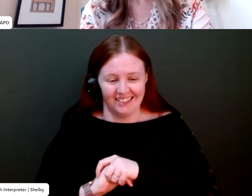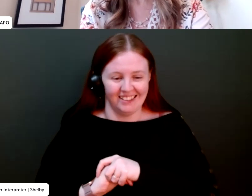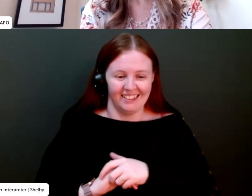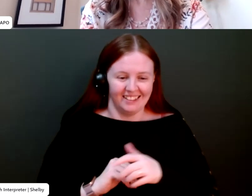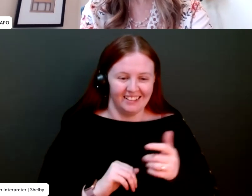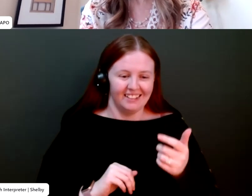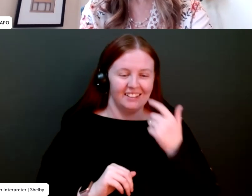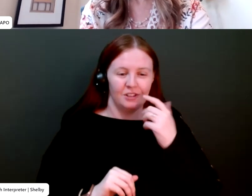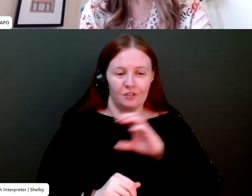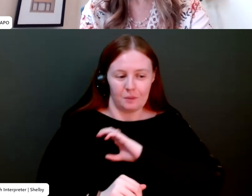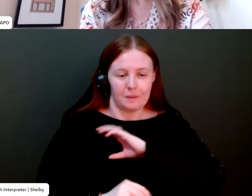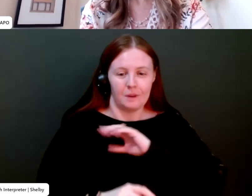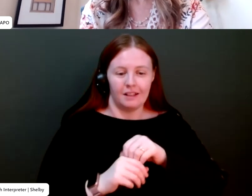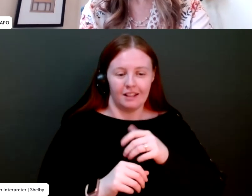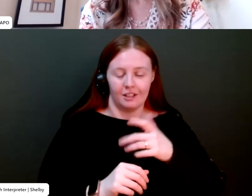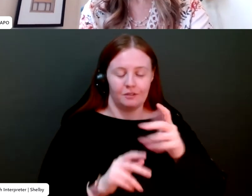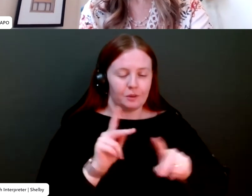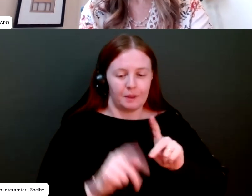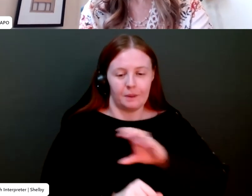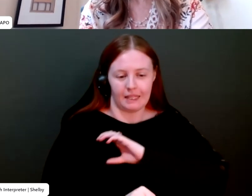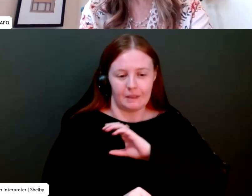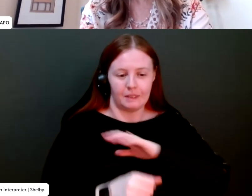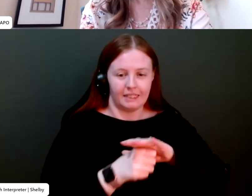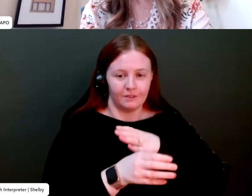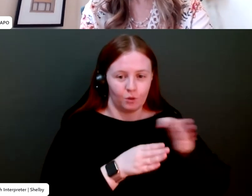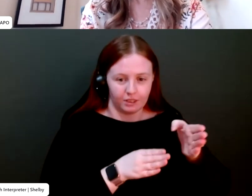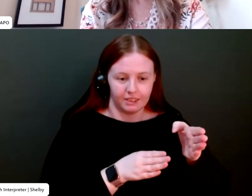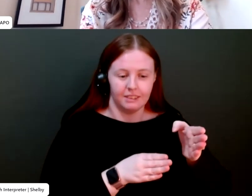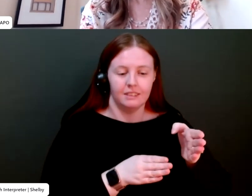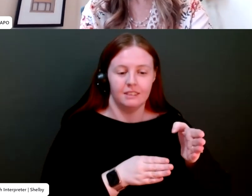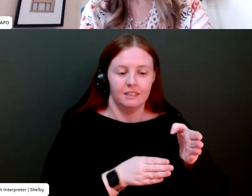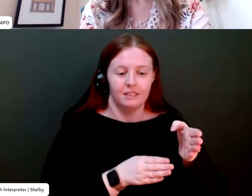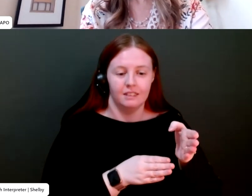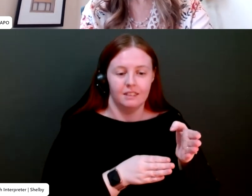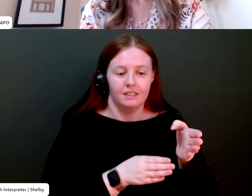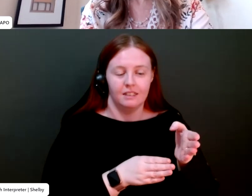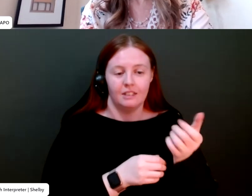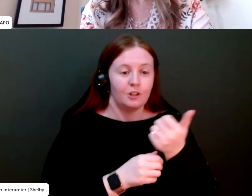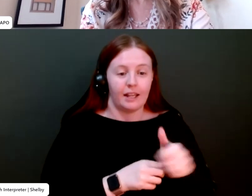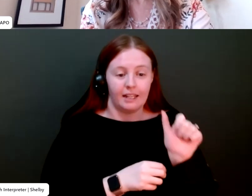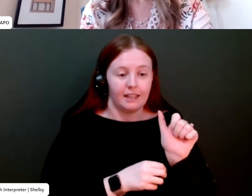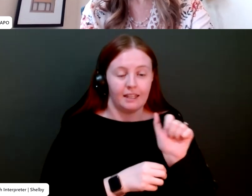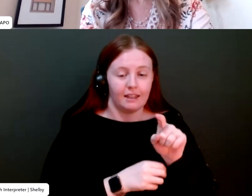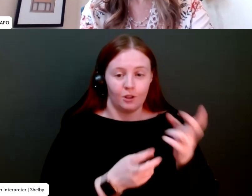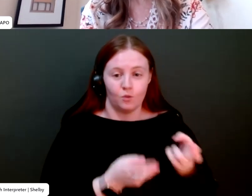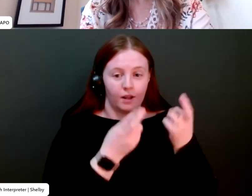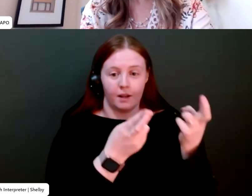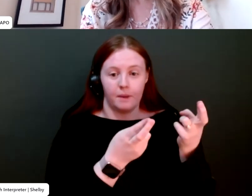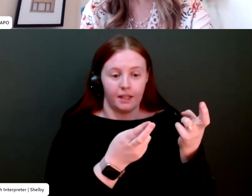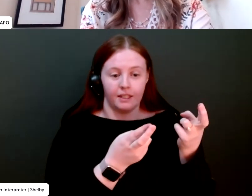are in the police forces already deal with a lot. What can they do? Is there anything that you would recommend that